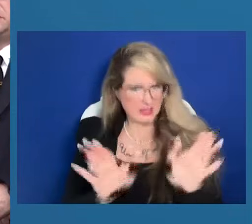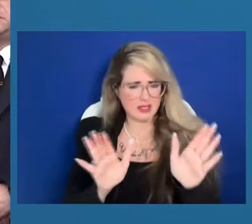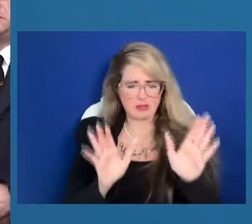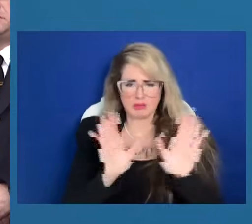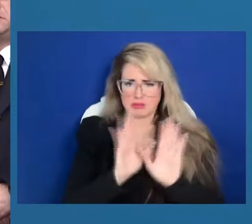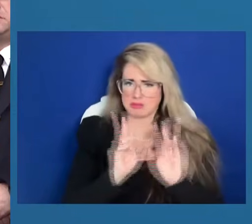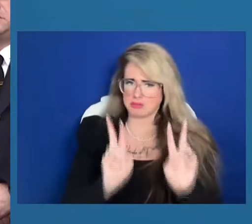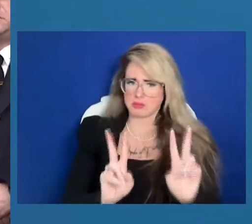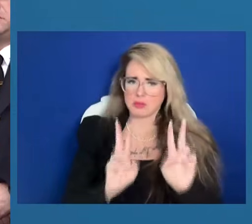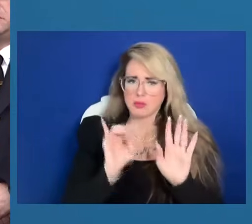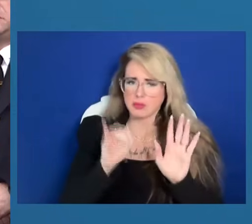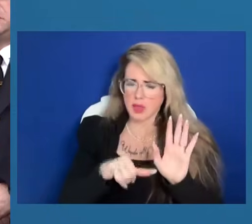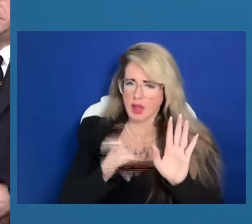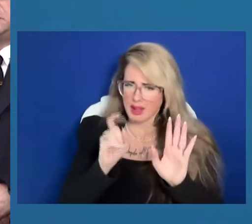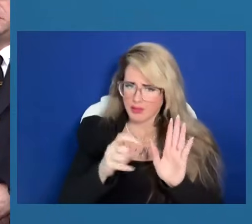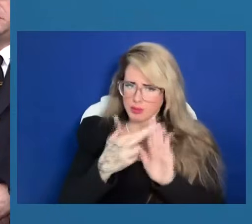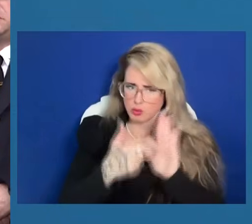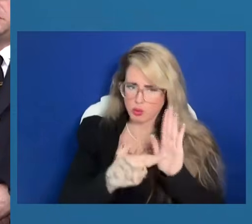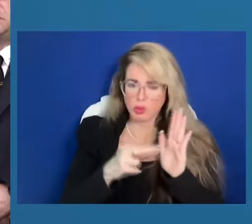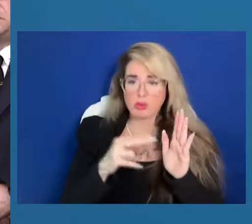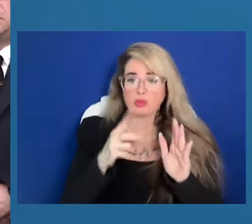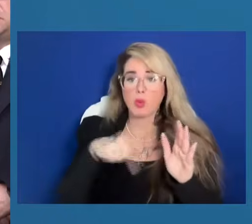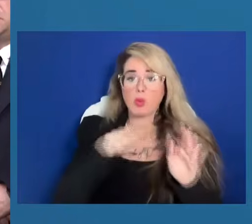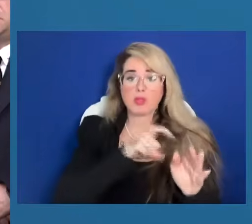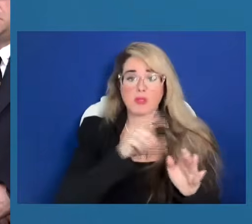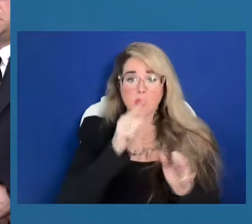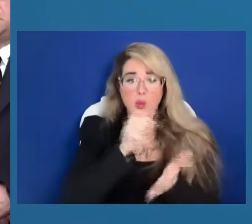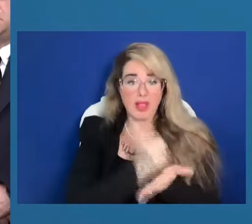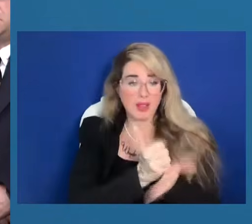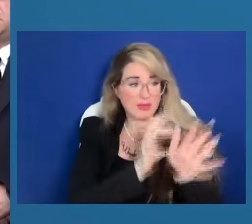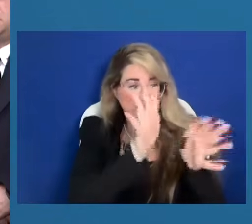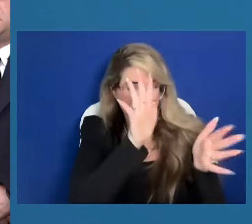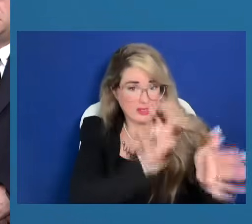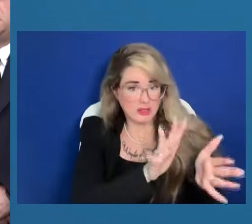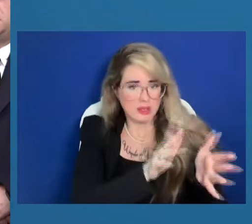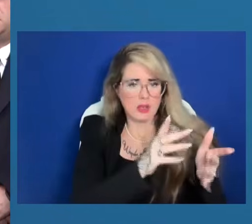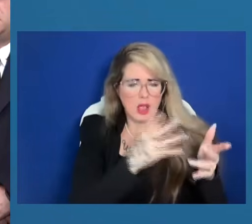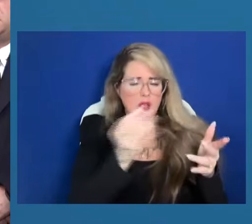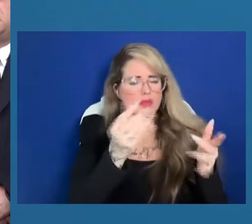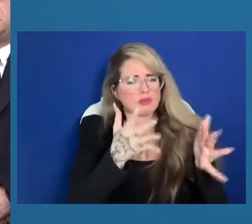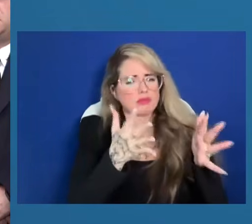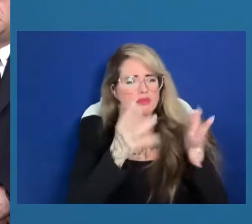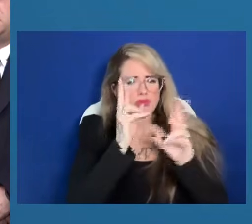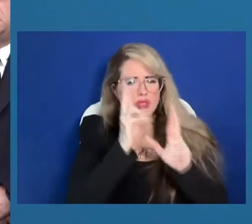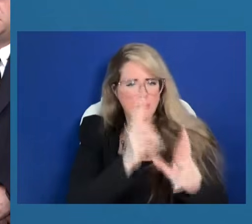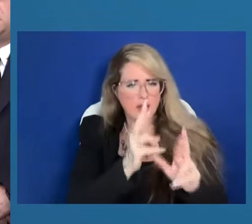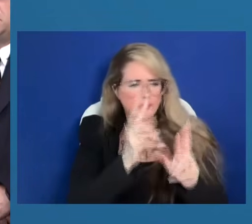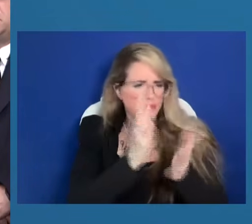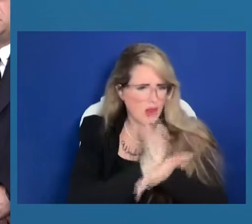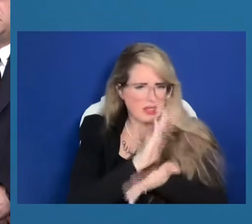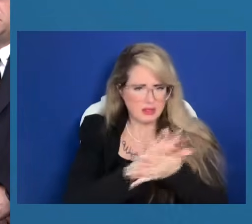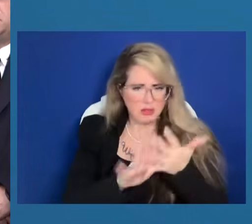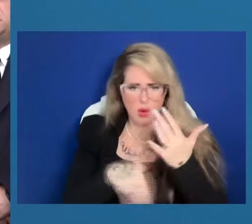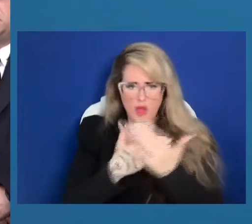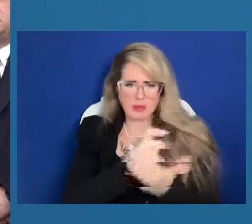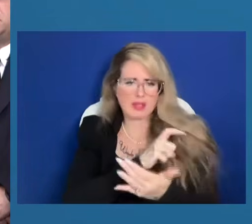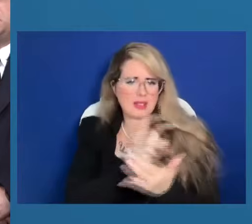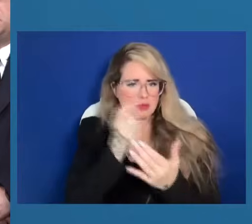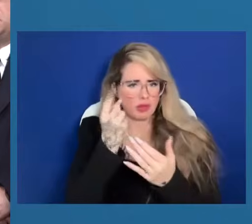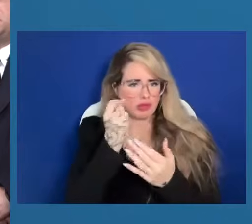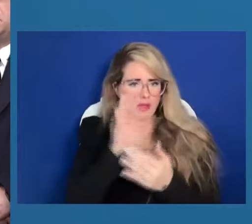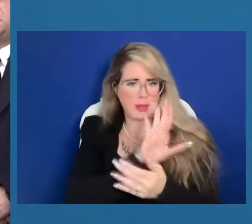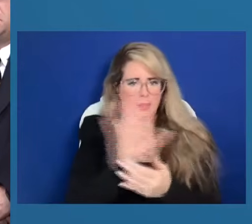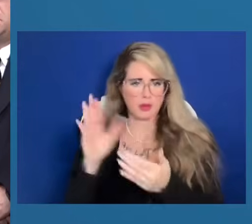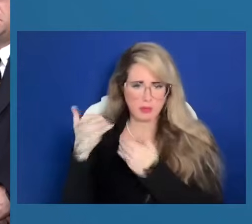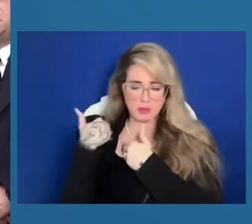exception. That means officers who de-escalate, respect rights, and who understand their authority come with responsibility. Governor